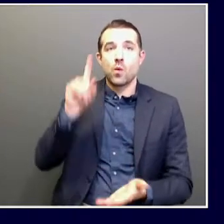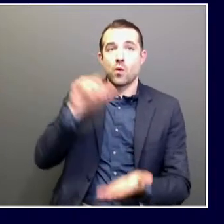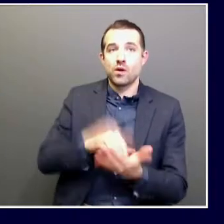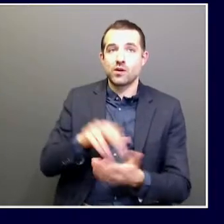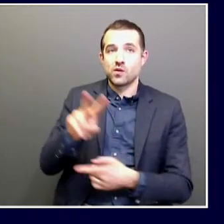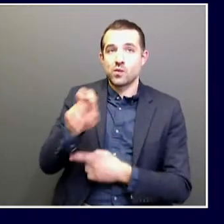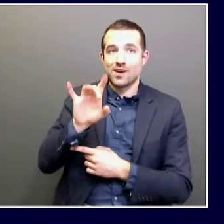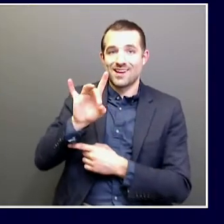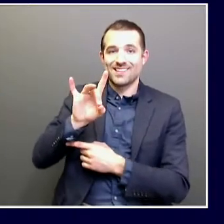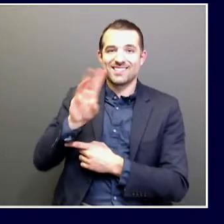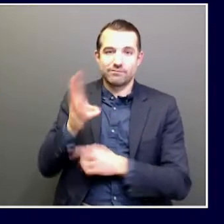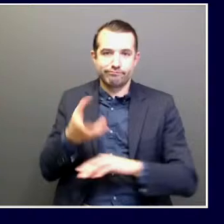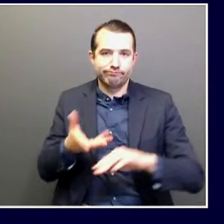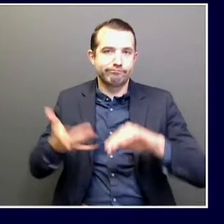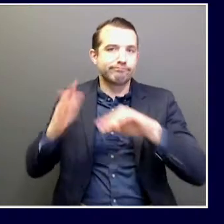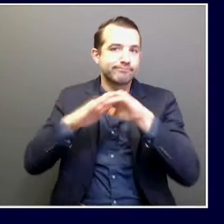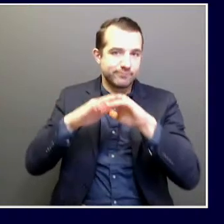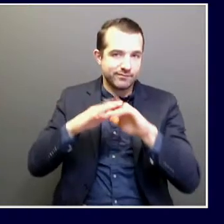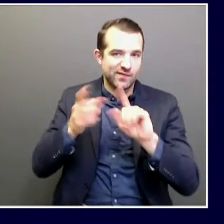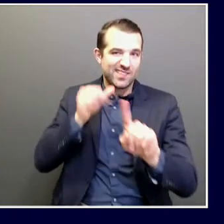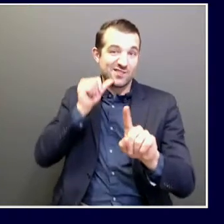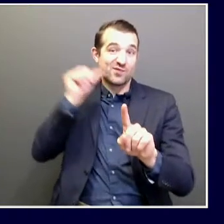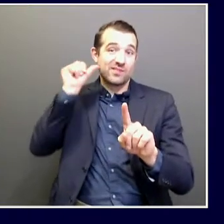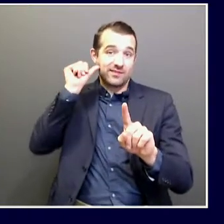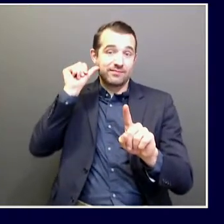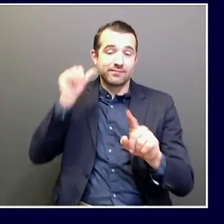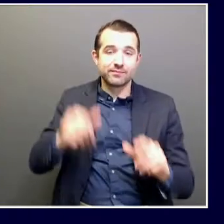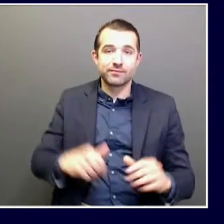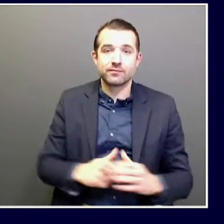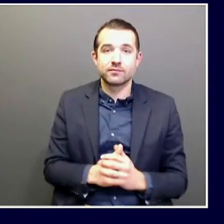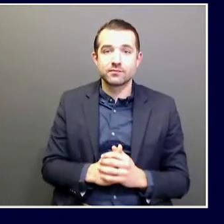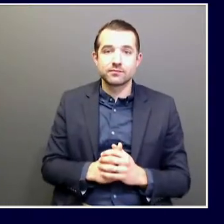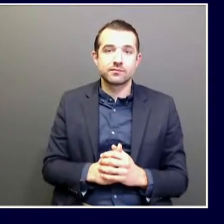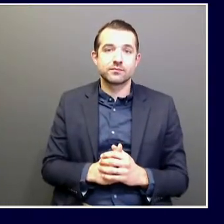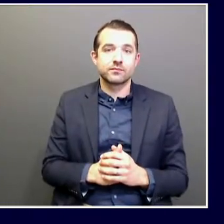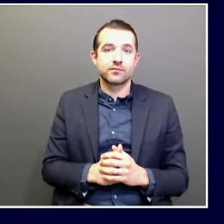1,286 cases since yesterday. Right now in Maine,